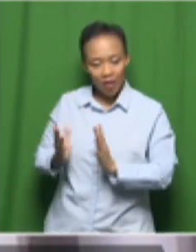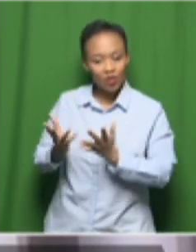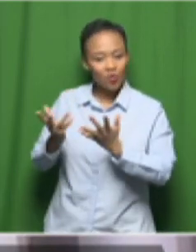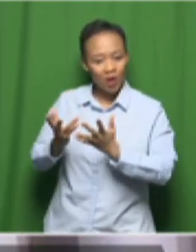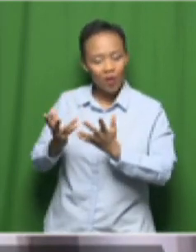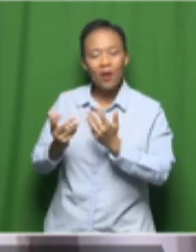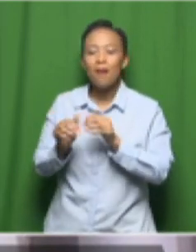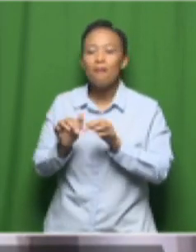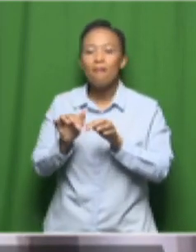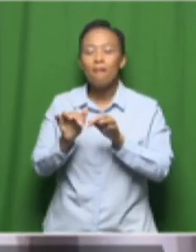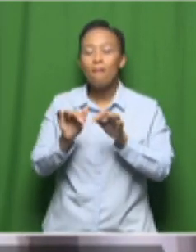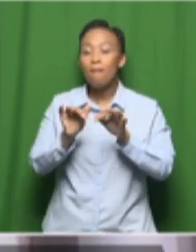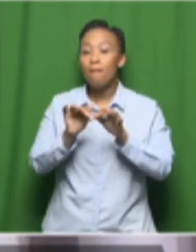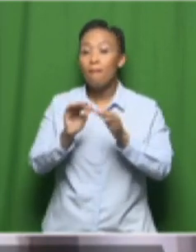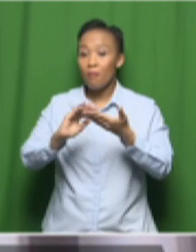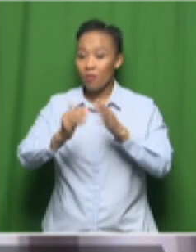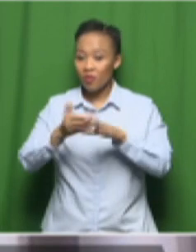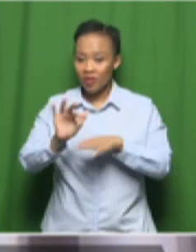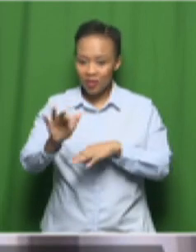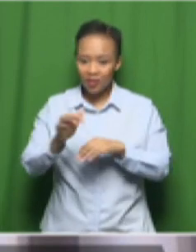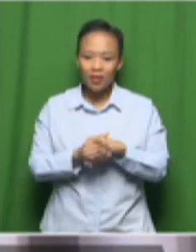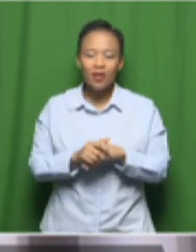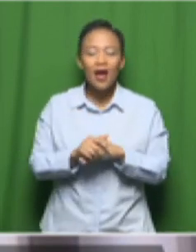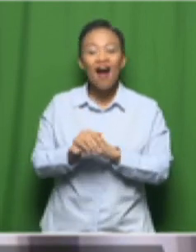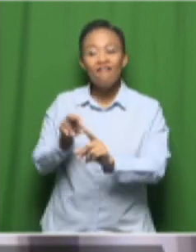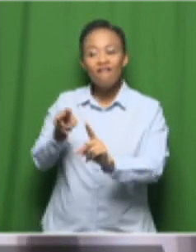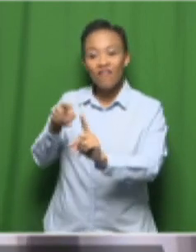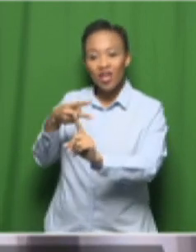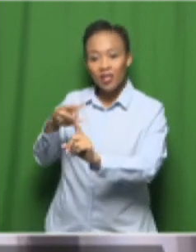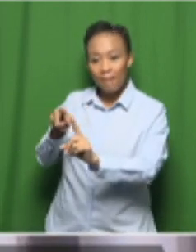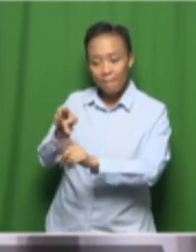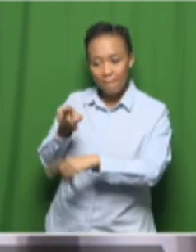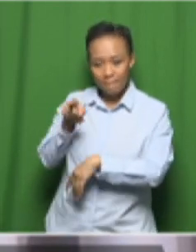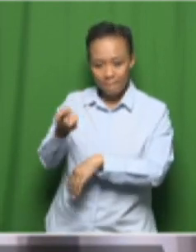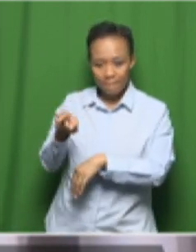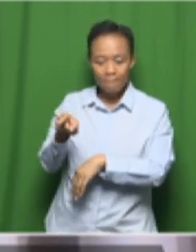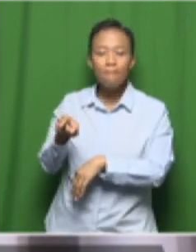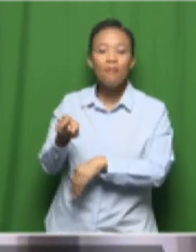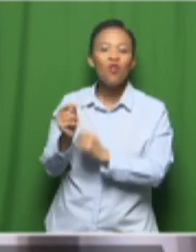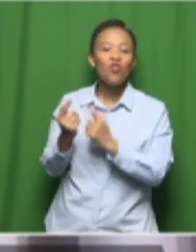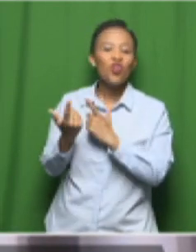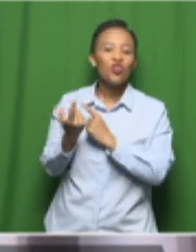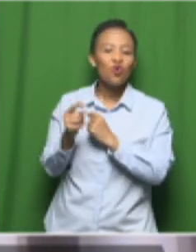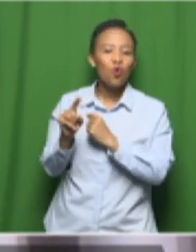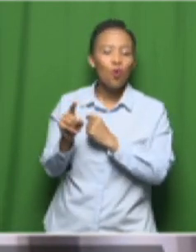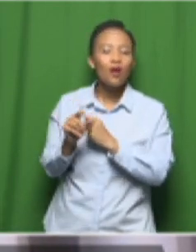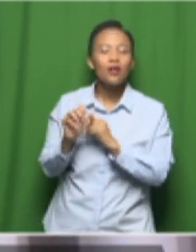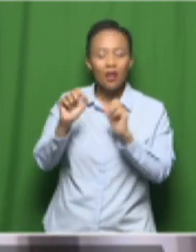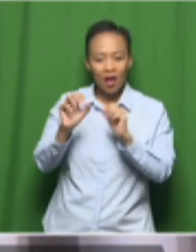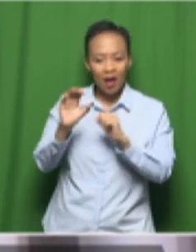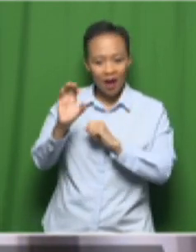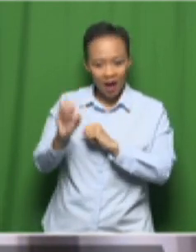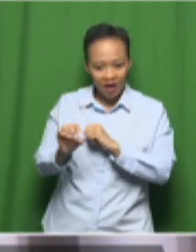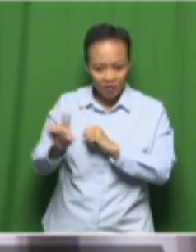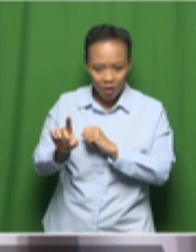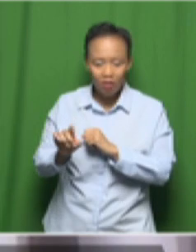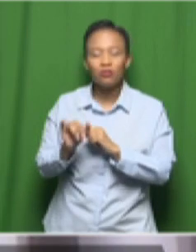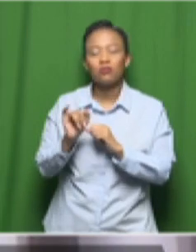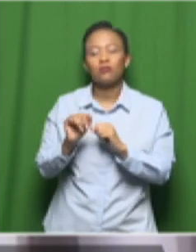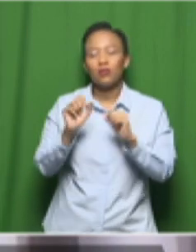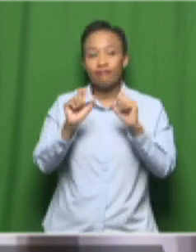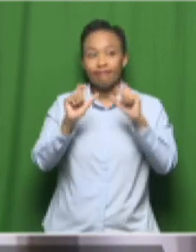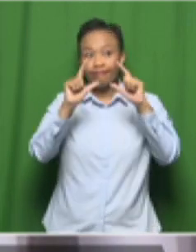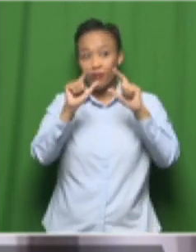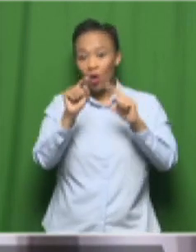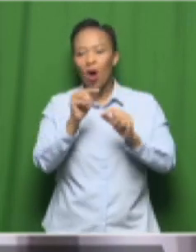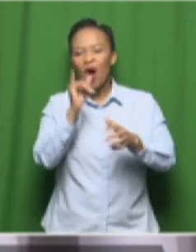this case, I think these victims represent a sort of portion of victims of violent crime in South Africa